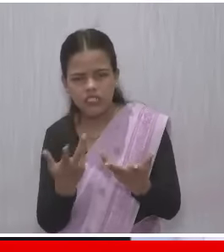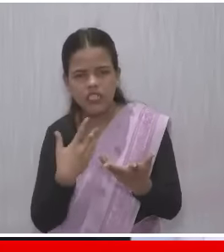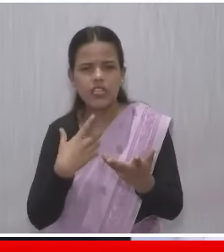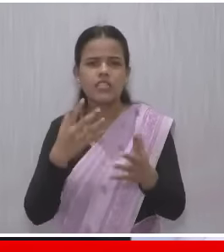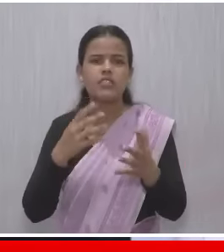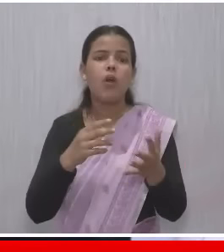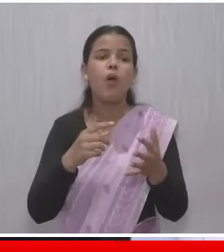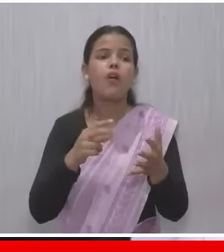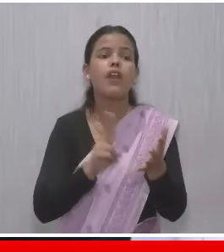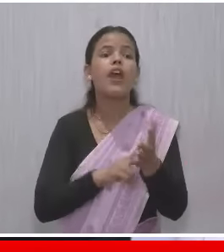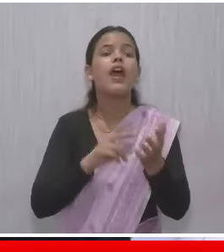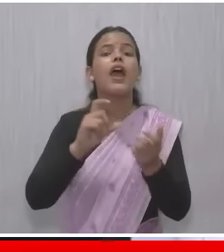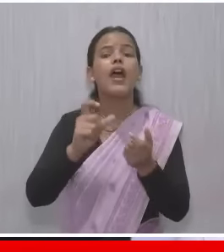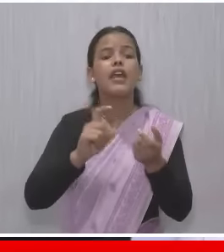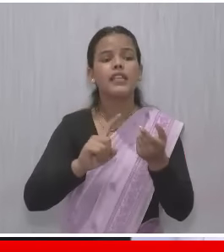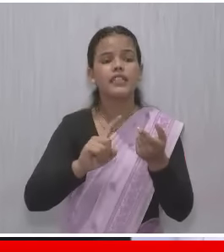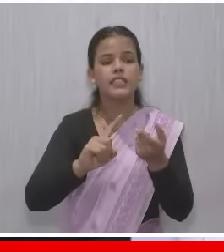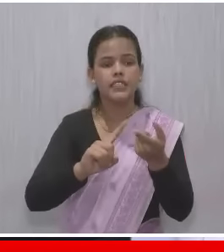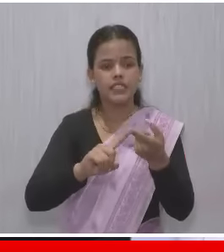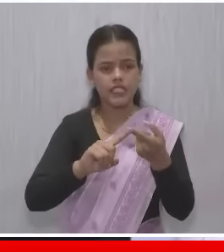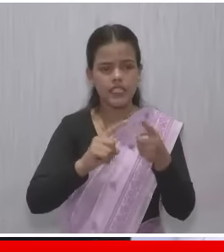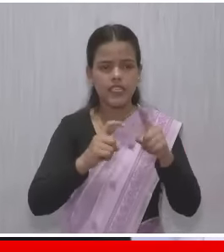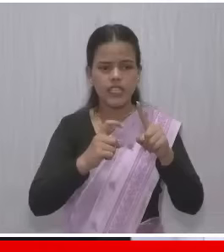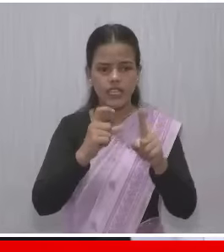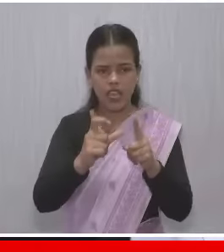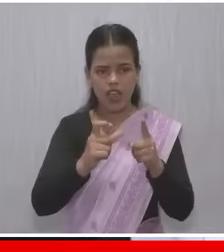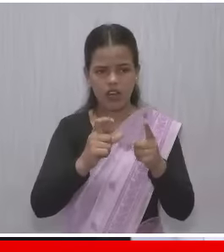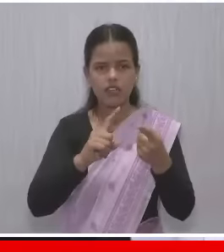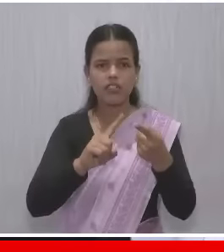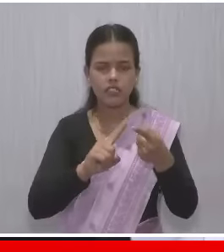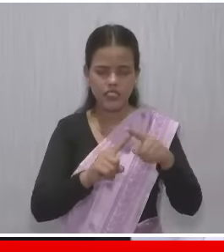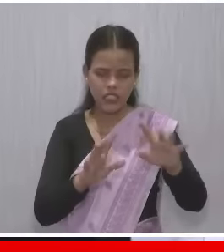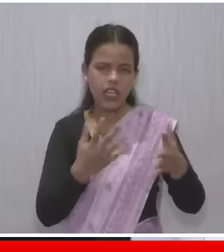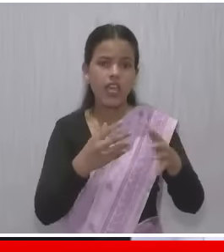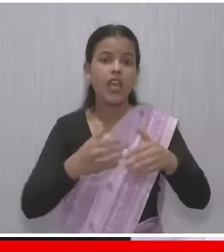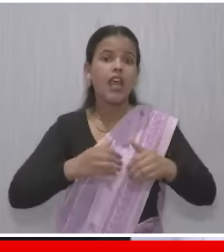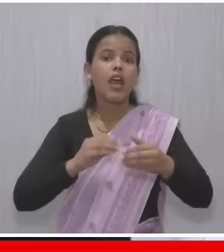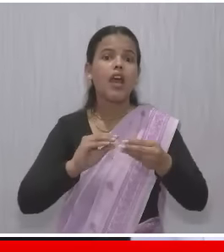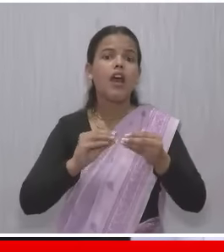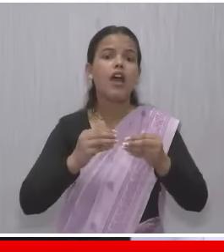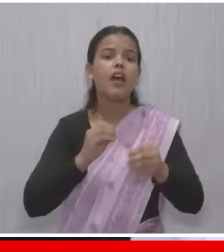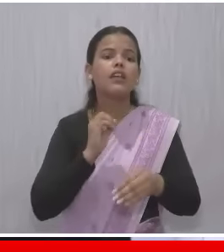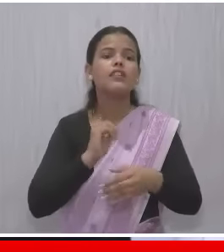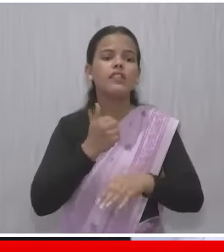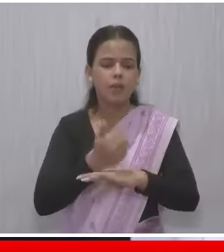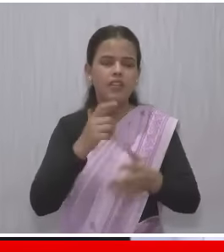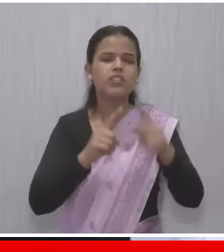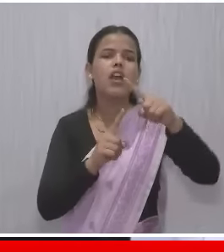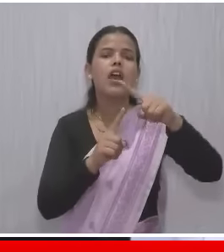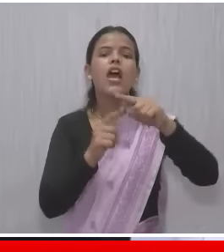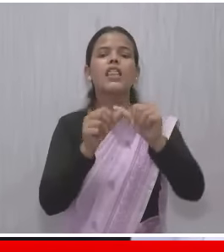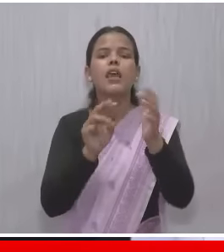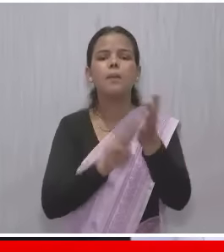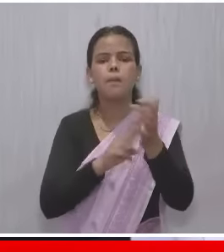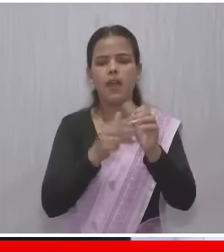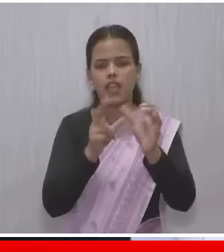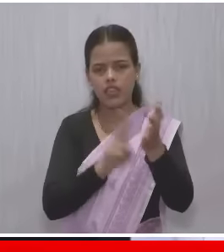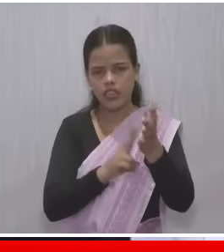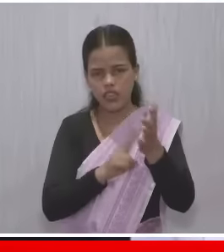the Tamanna test. I suppose you must be all aware about that, and we have a session on that by Professor